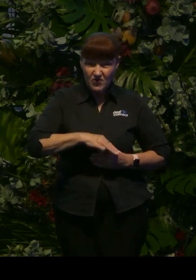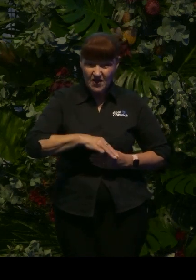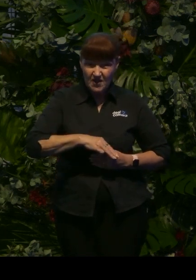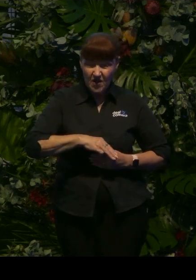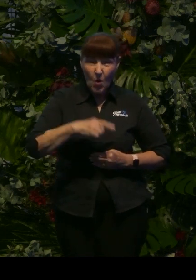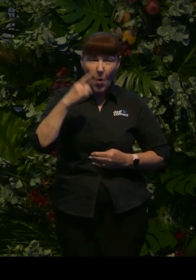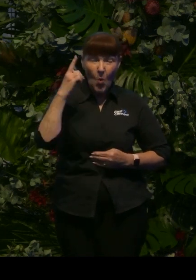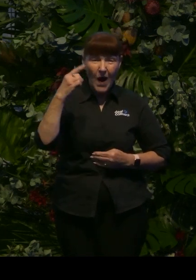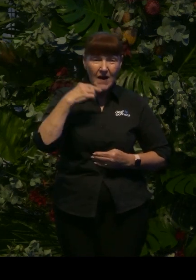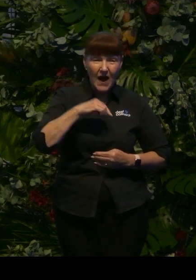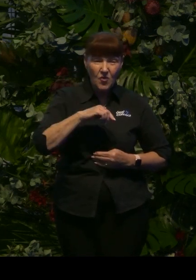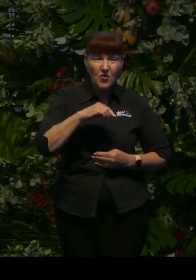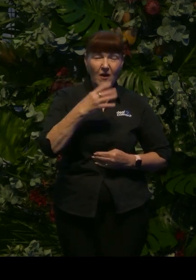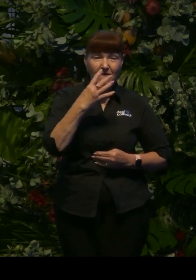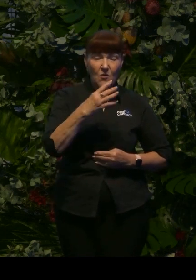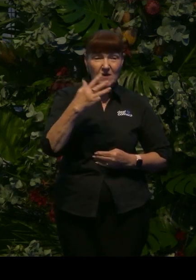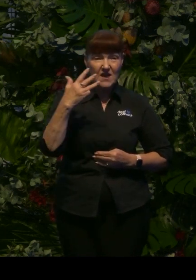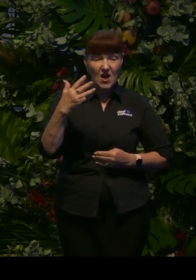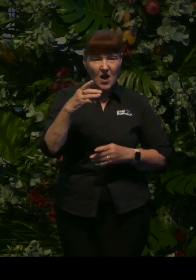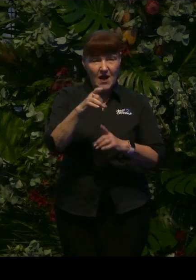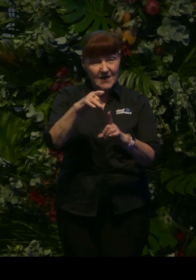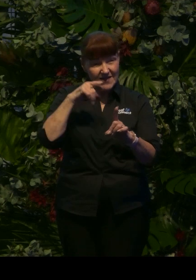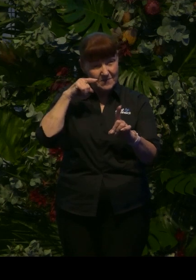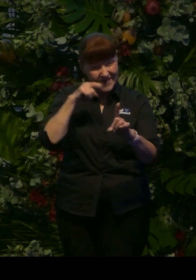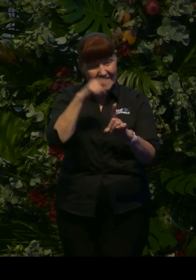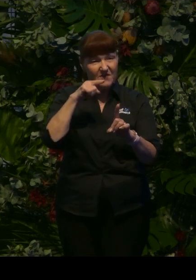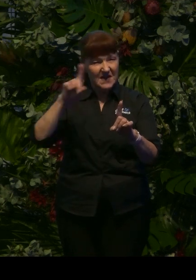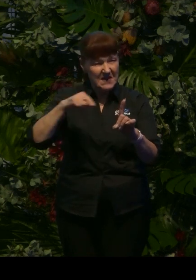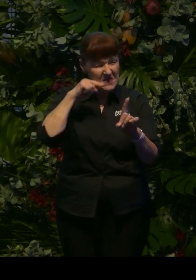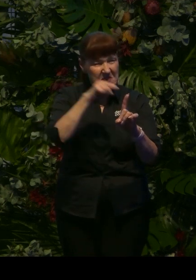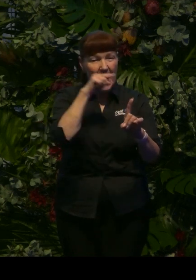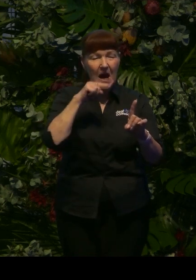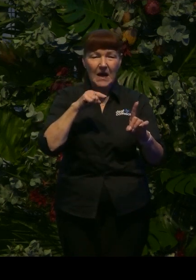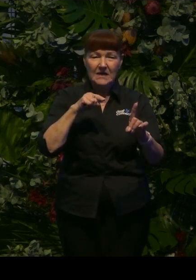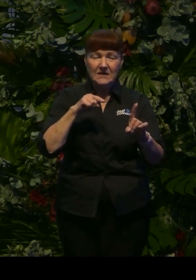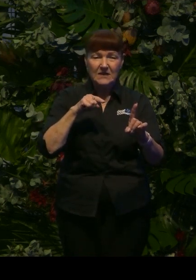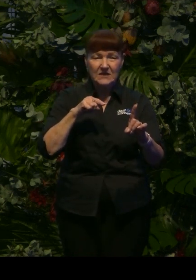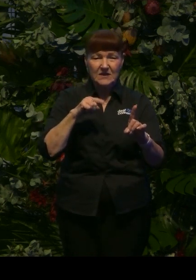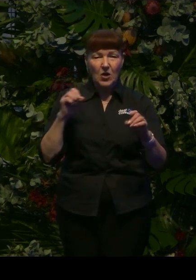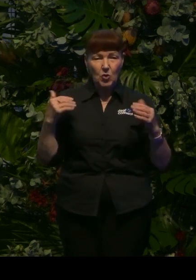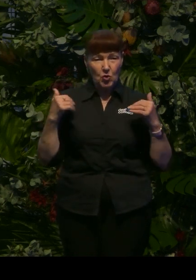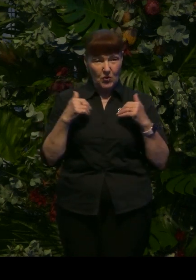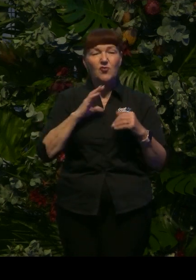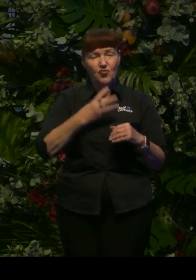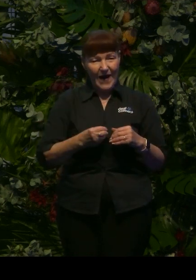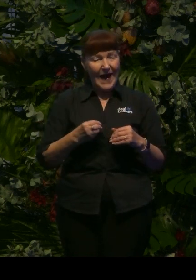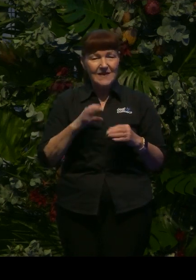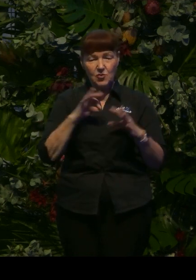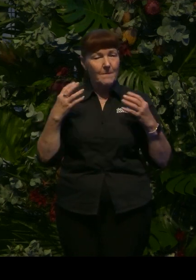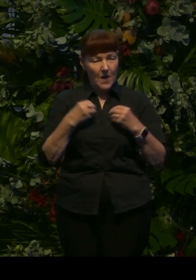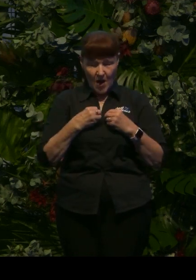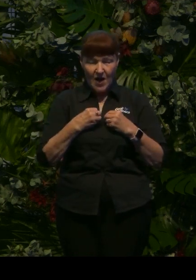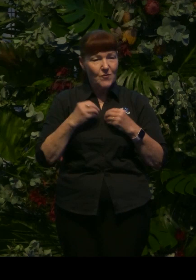149 of these bills specifically targeted the transgender and non-binary community, with a disproportionate